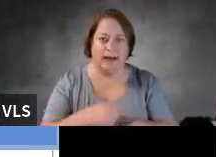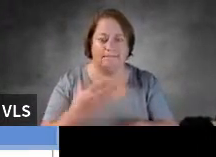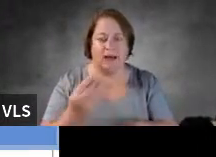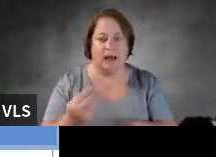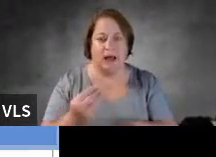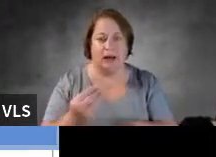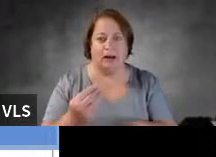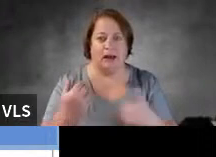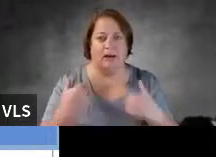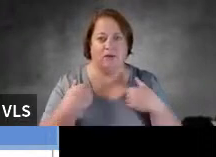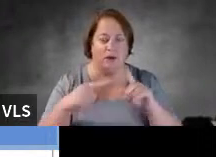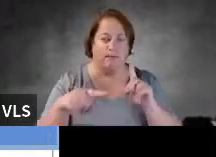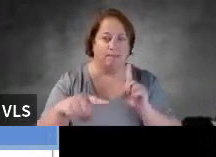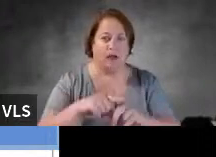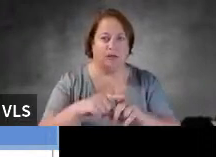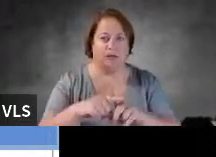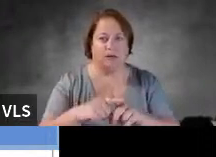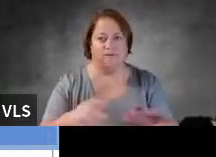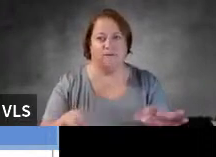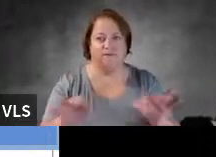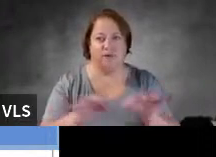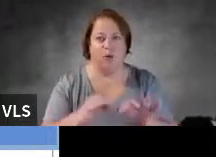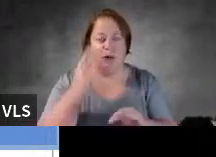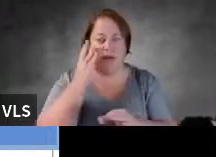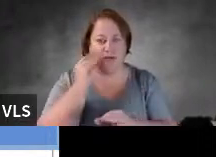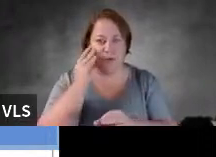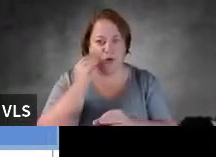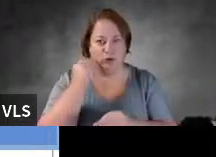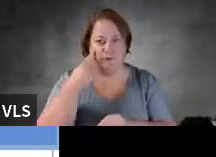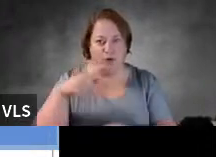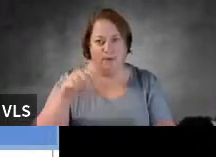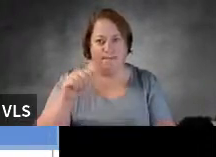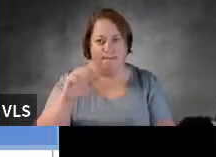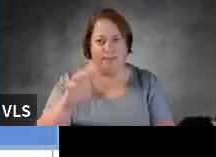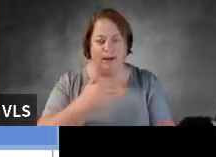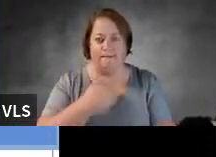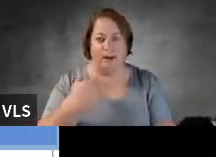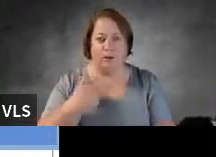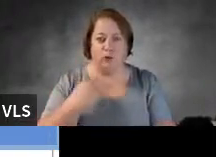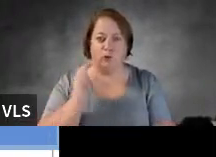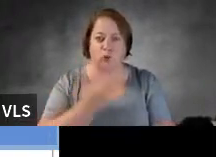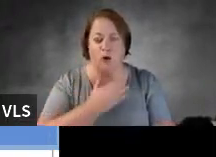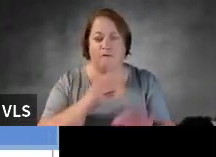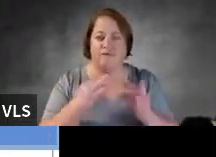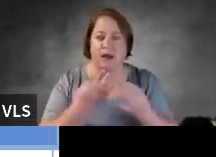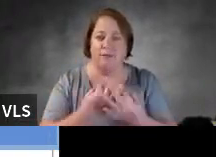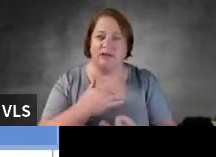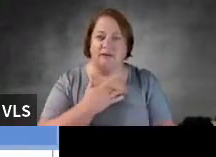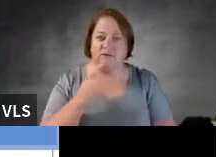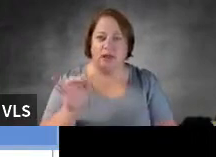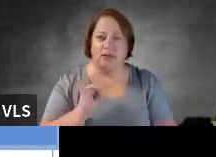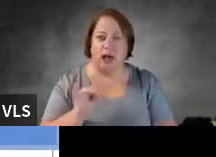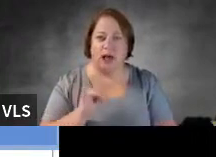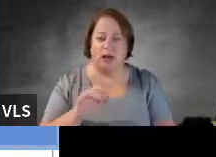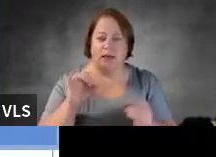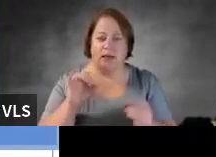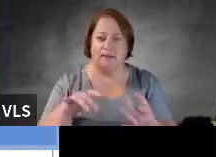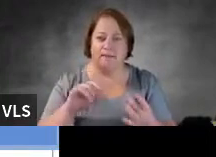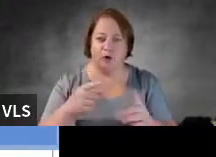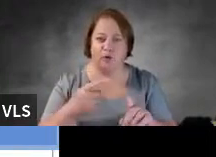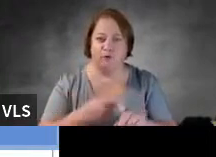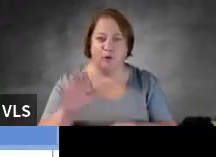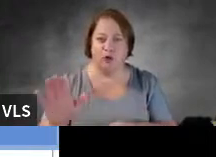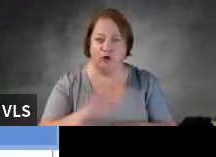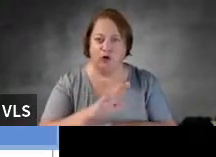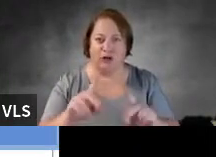a positive, valuable experience for our PAC members so that our families feel like the input from their